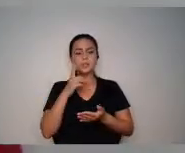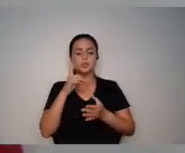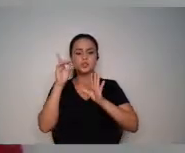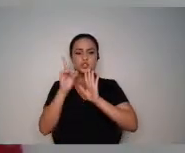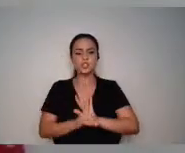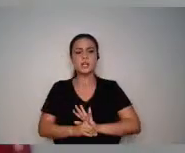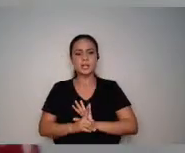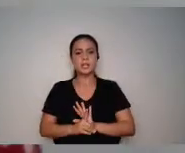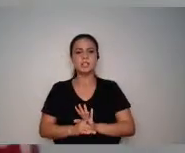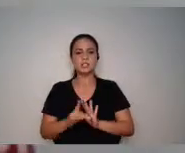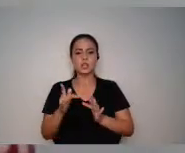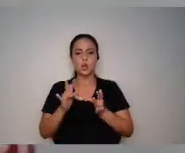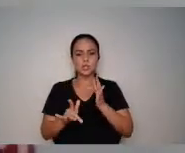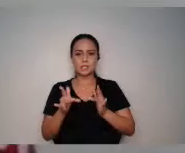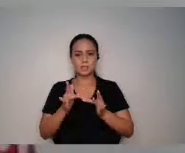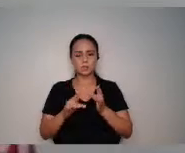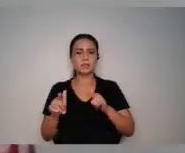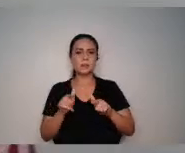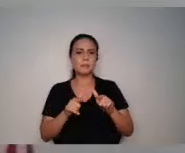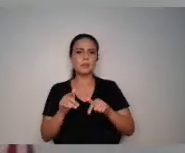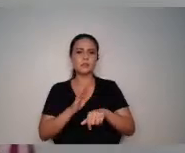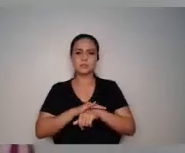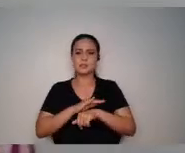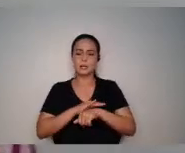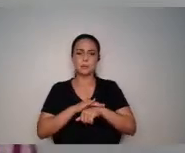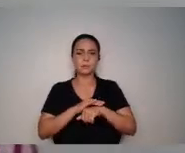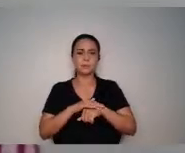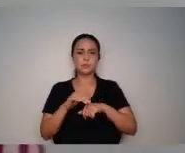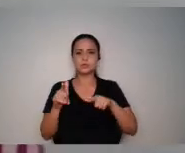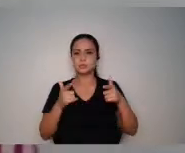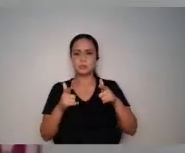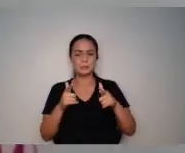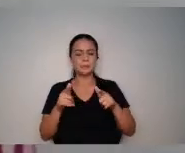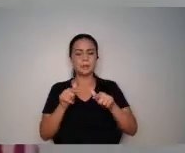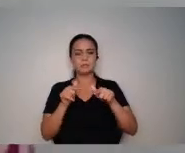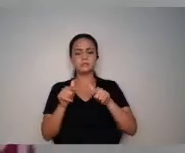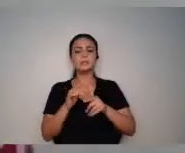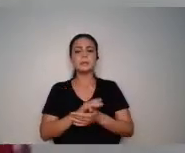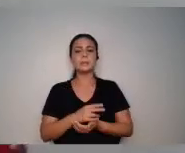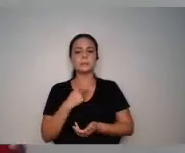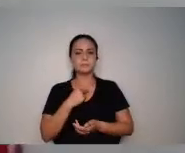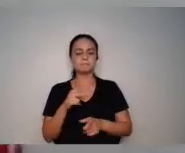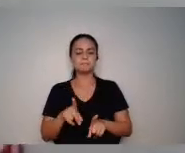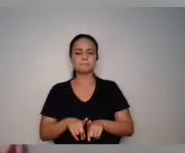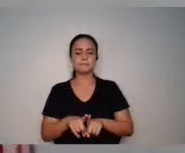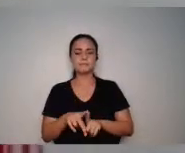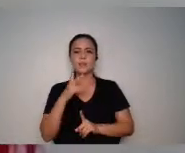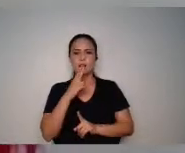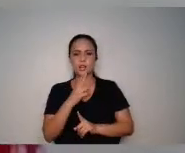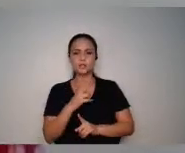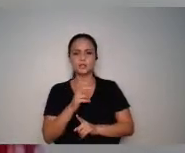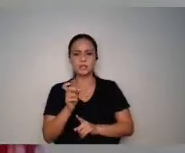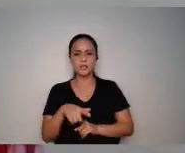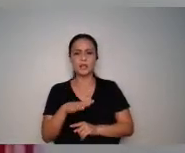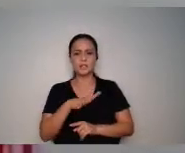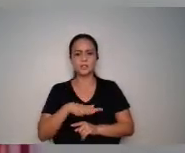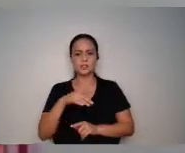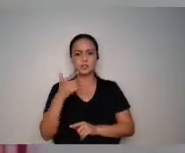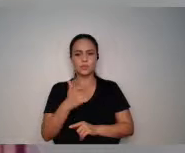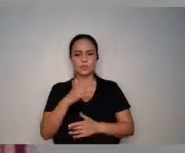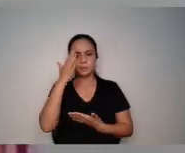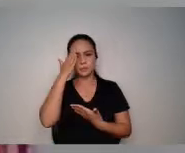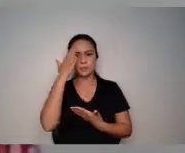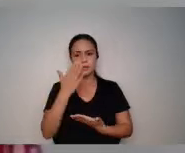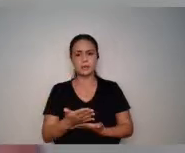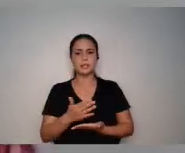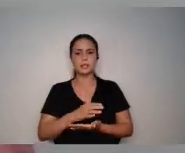think about the right to disconnect from work during the time which the person is not working.